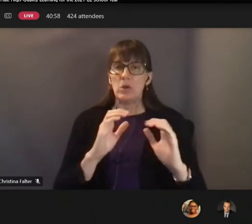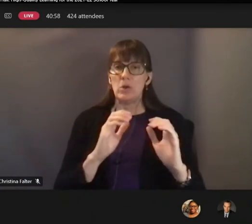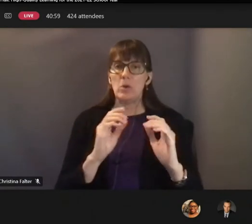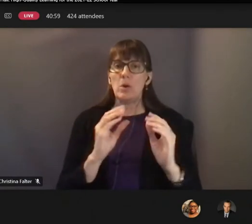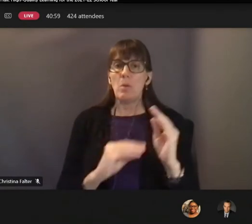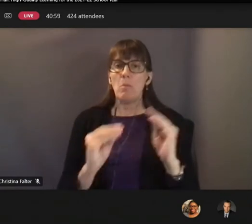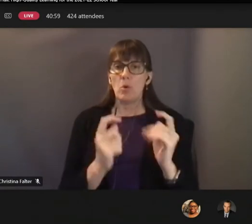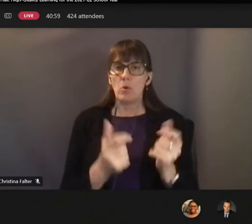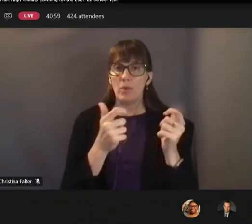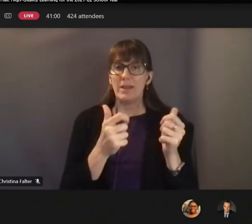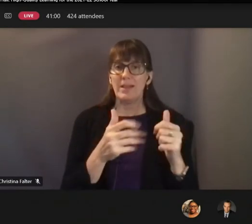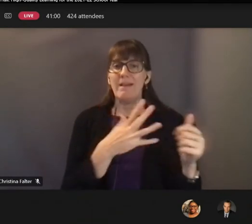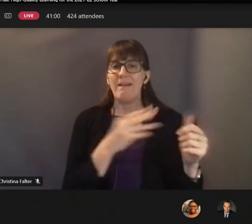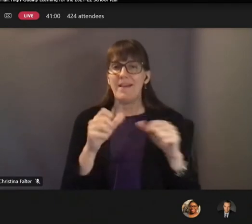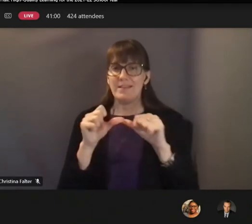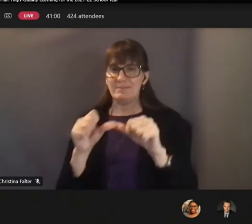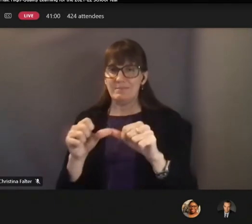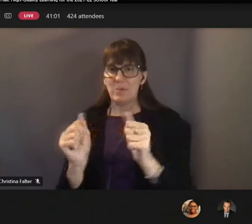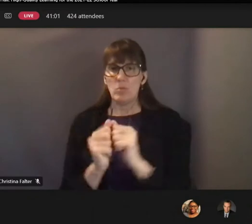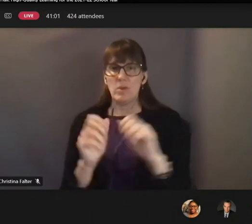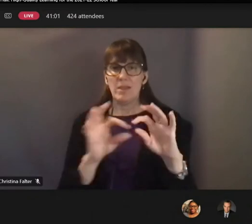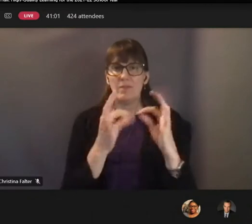and students around assigned work.